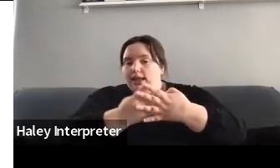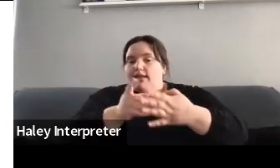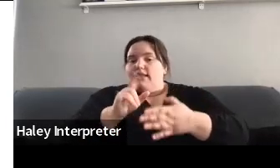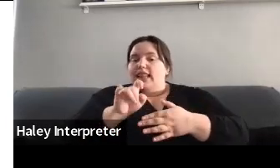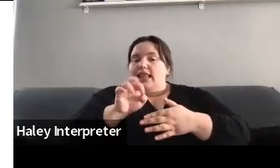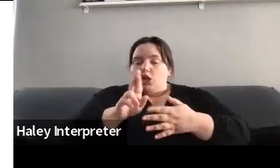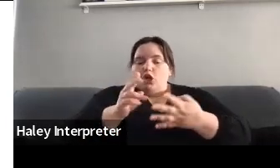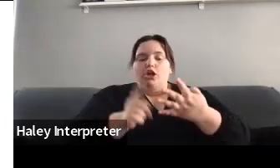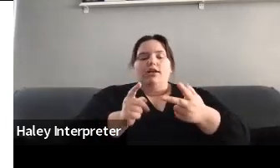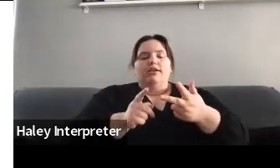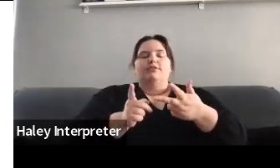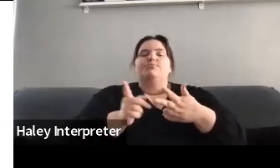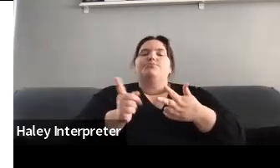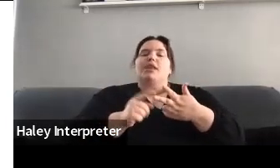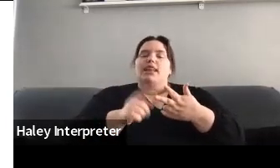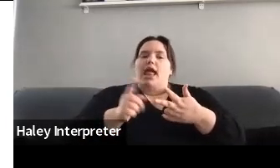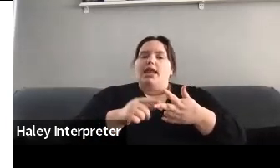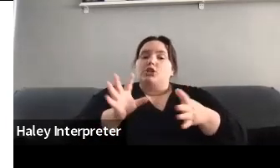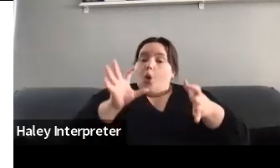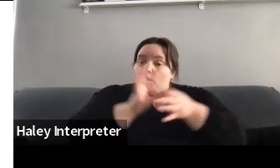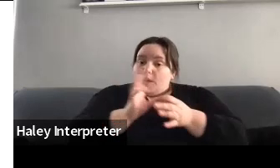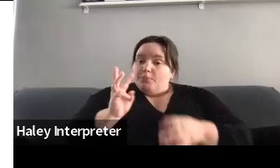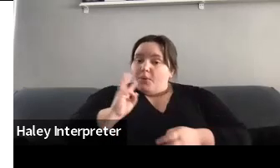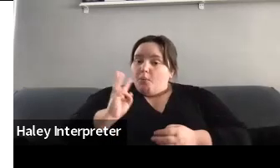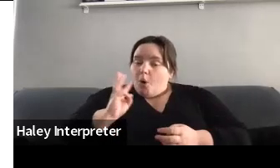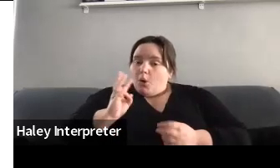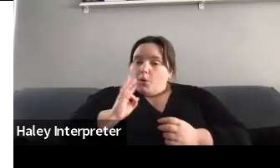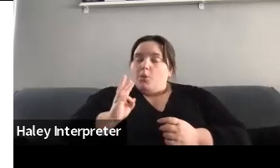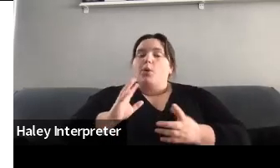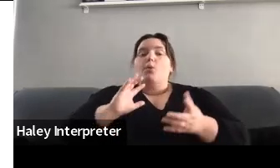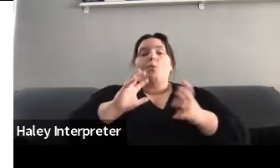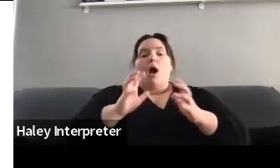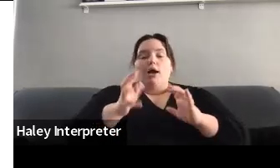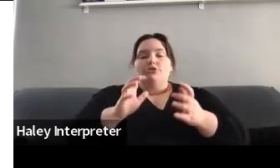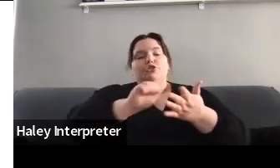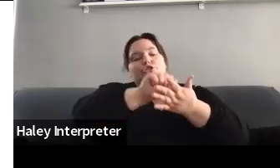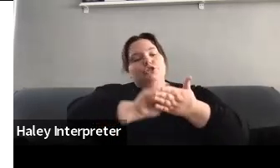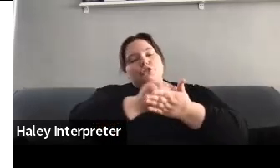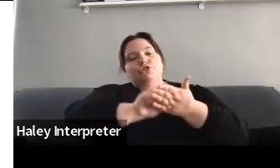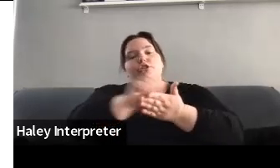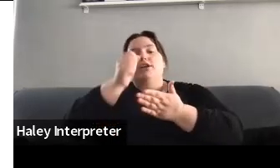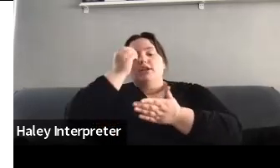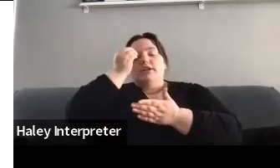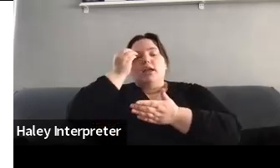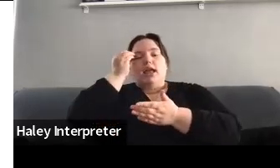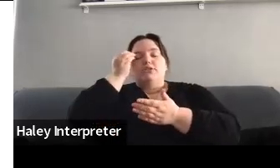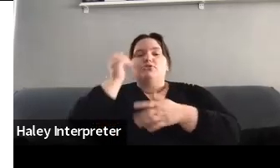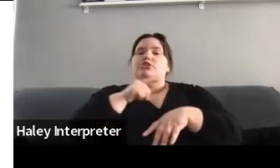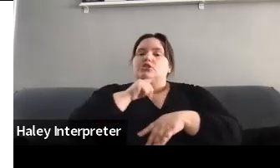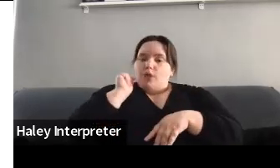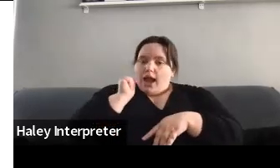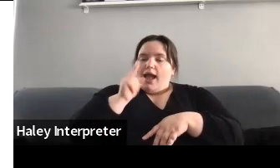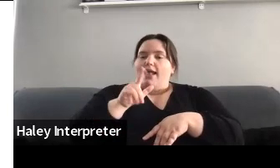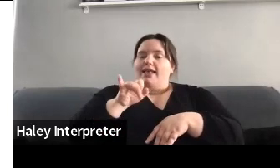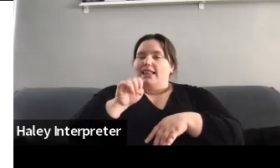to your water, will wash and dry the litter. Again,